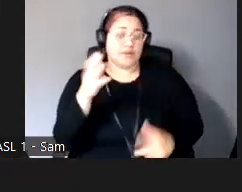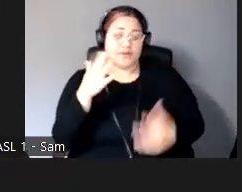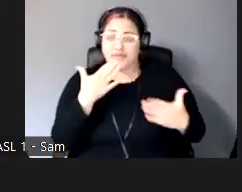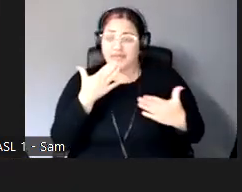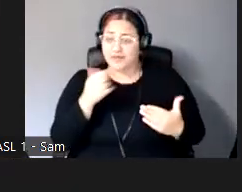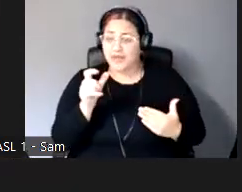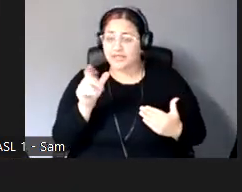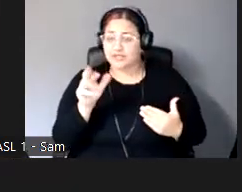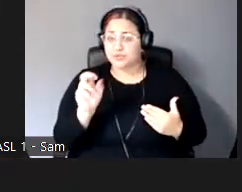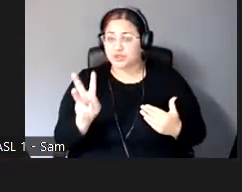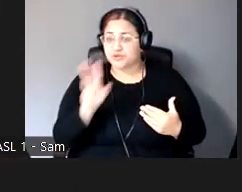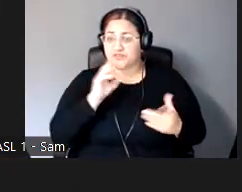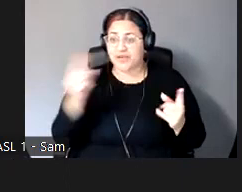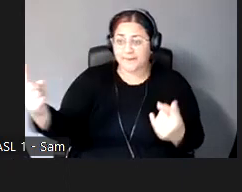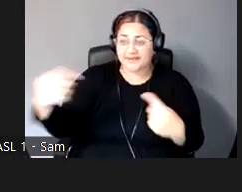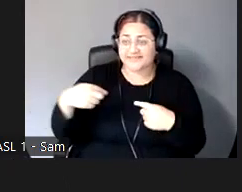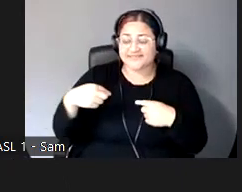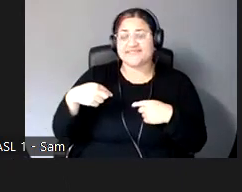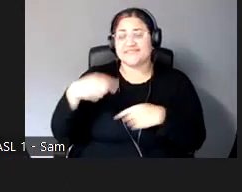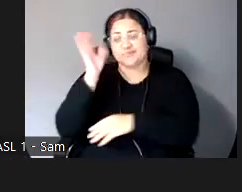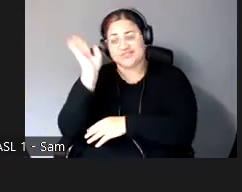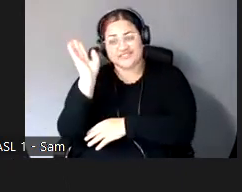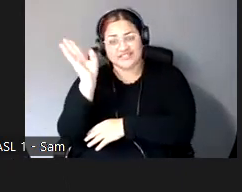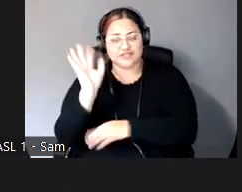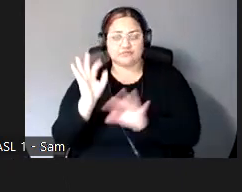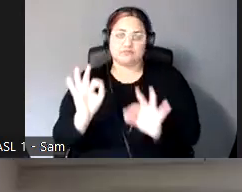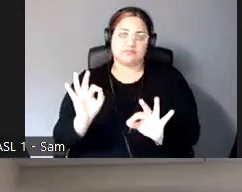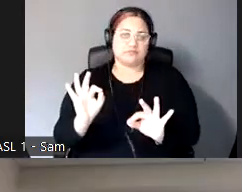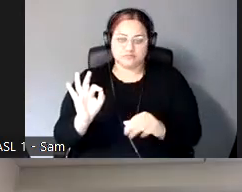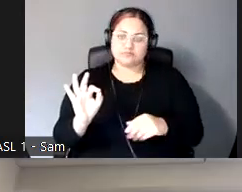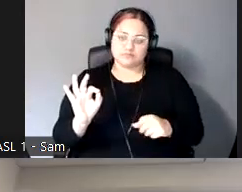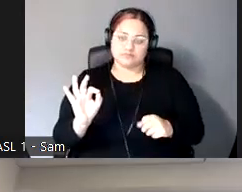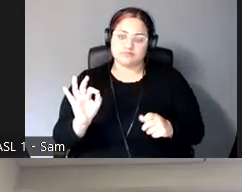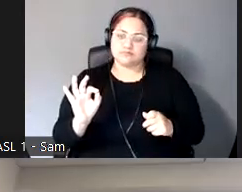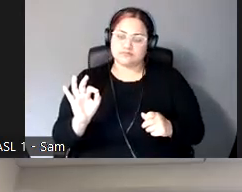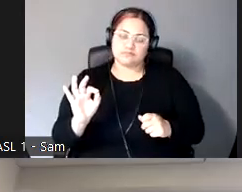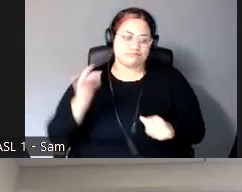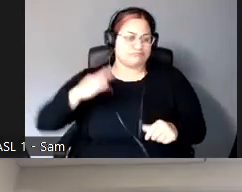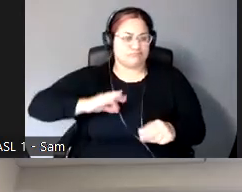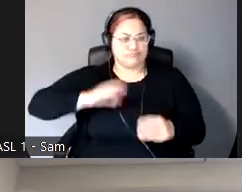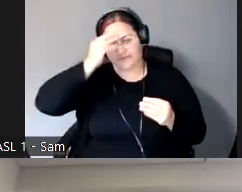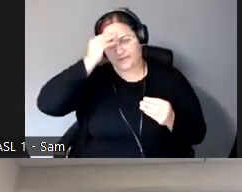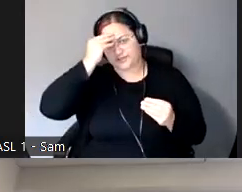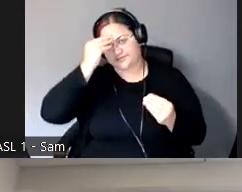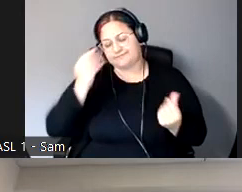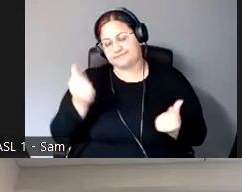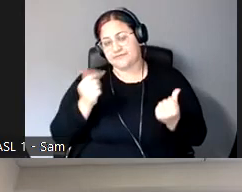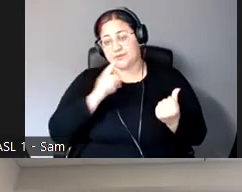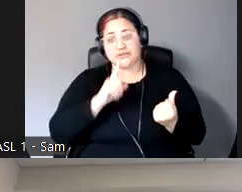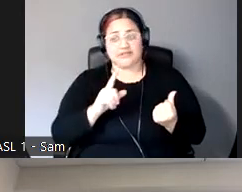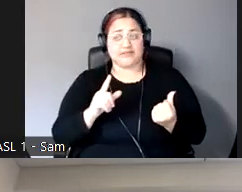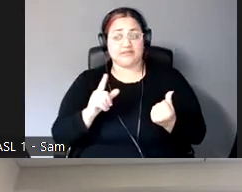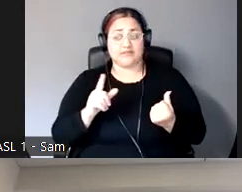for coming and sharing your information with us. It's been extremely helpful, and I think educational for everybody that attended